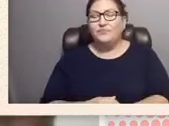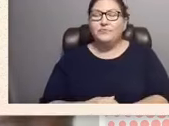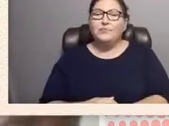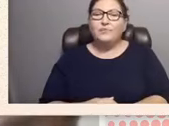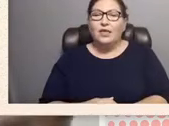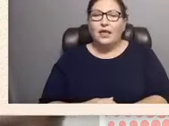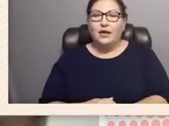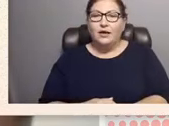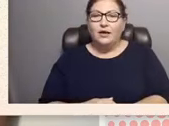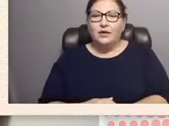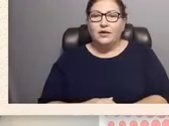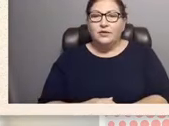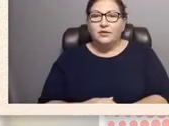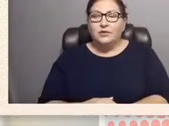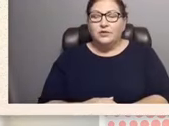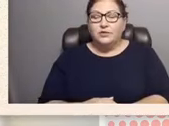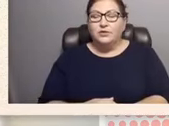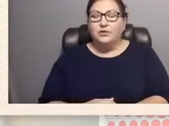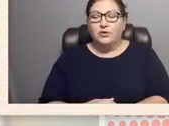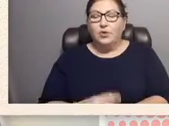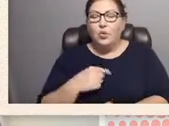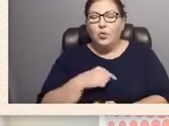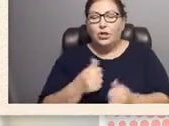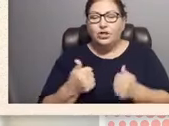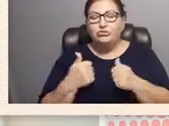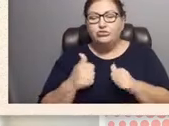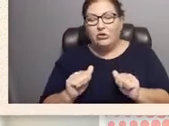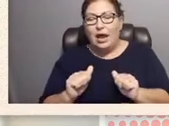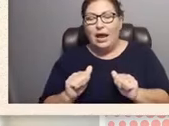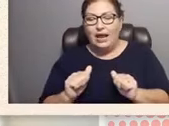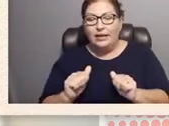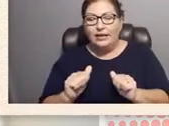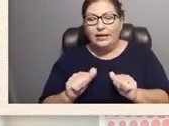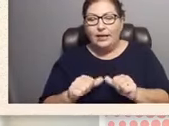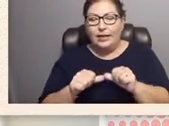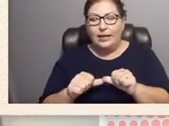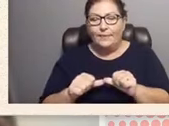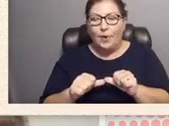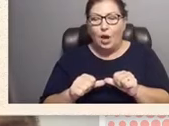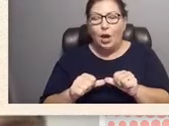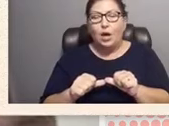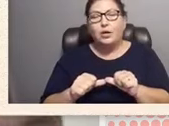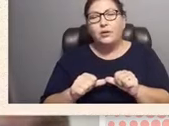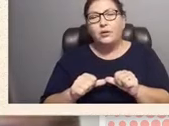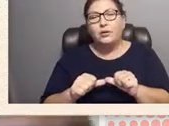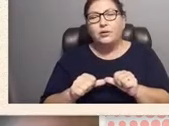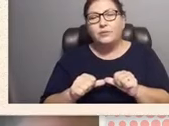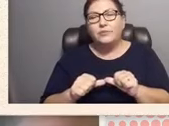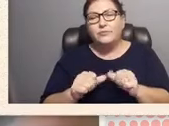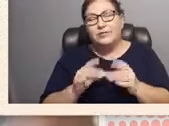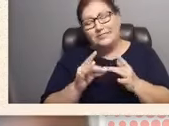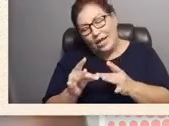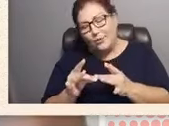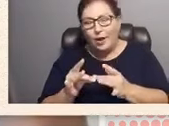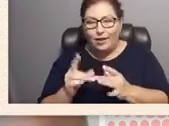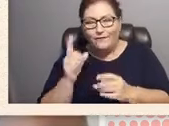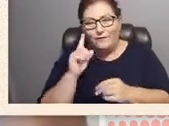With that, we try to keep on, try to segue at least for a little bit.